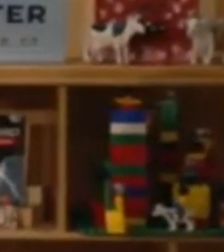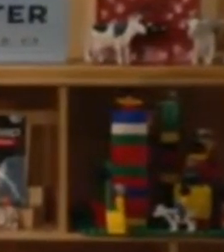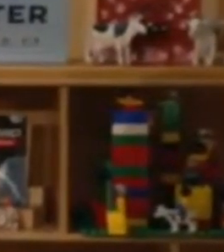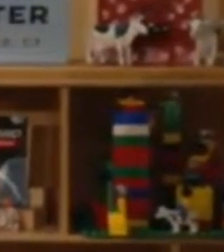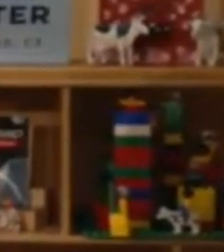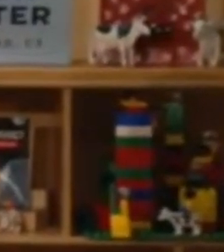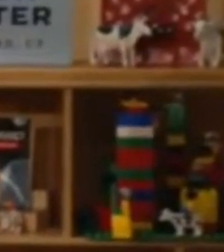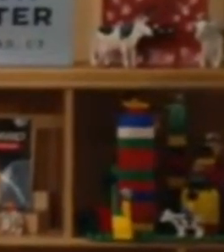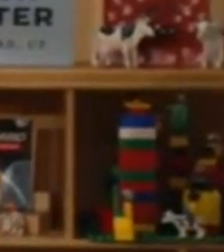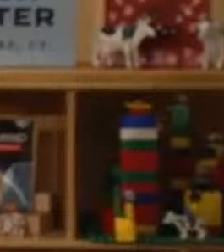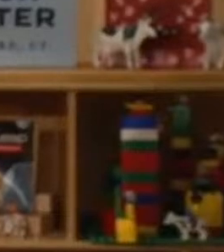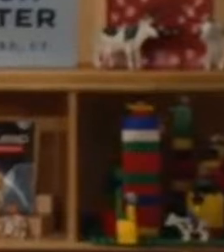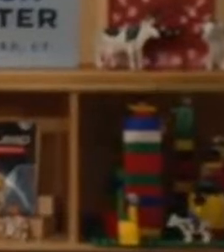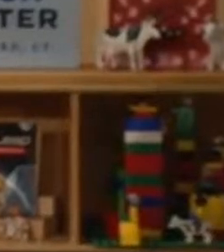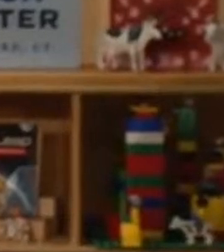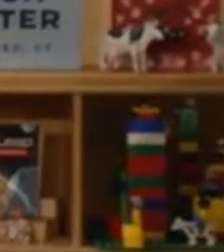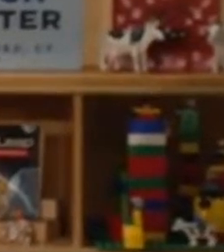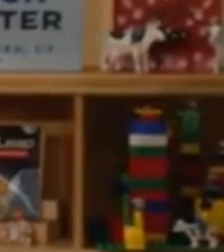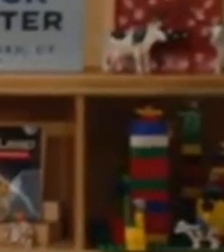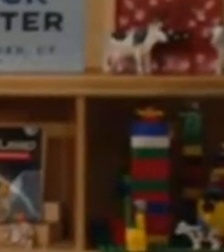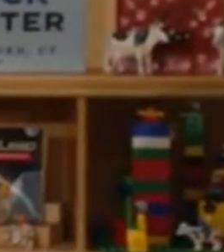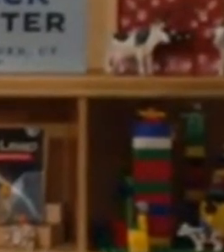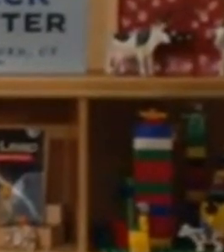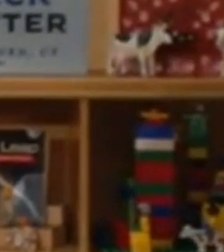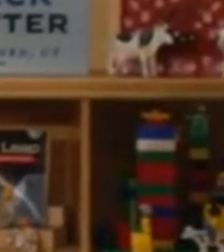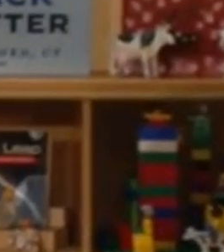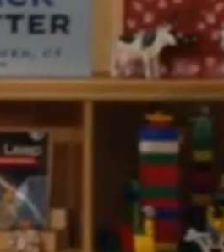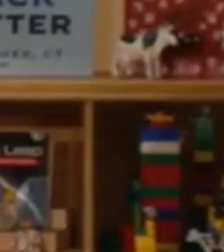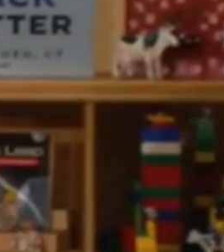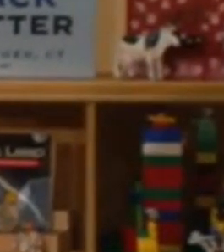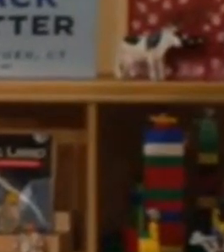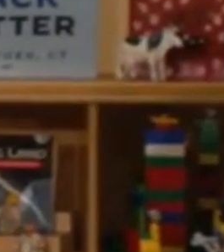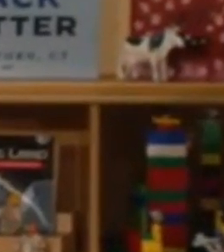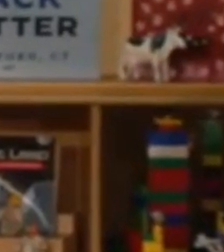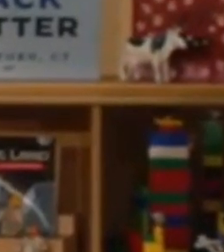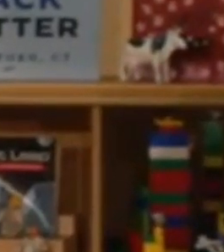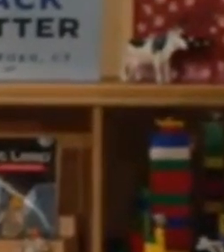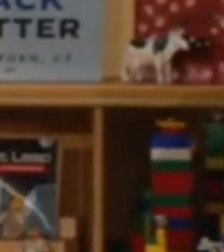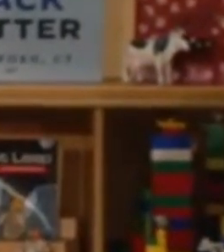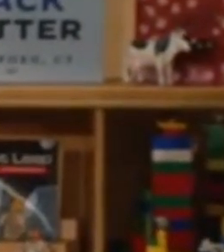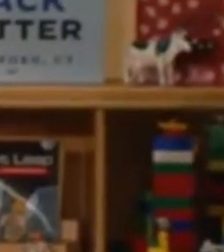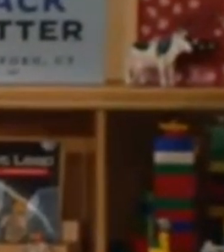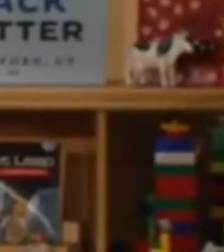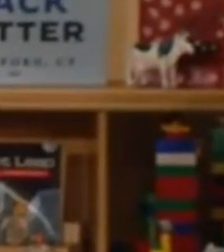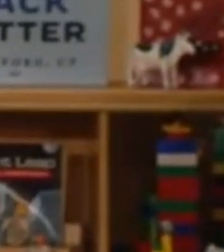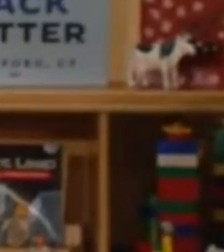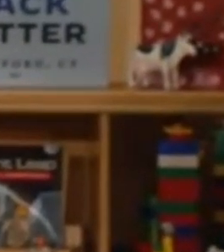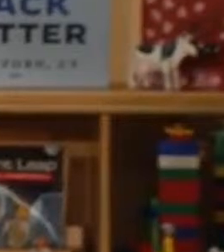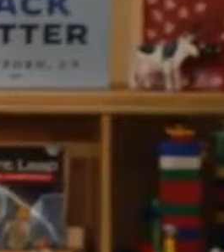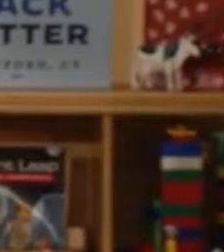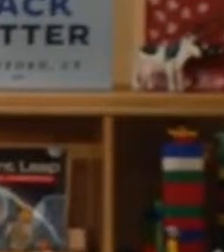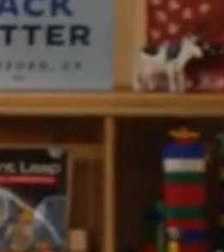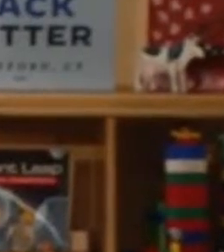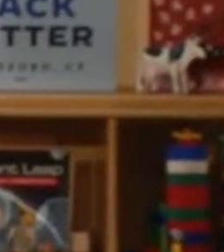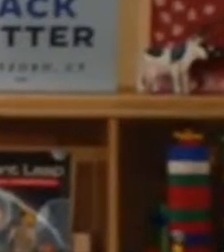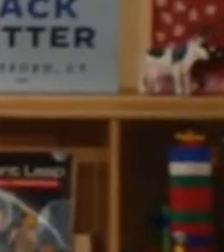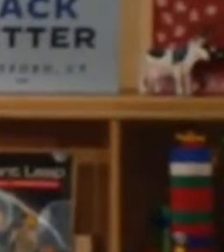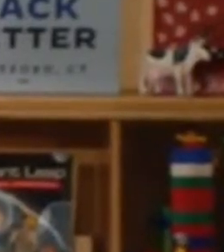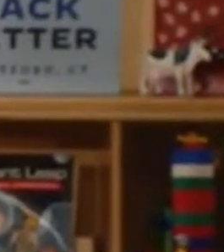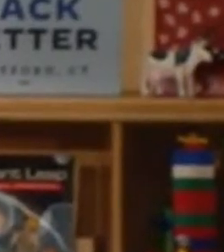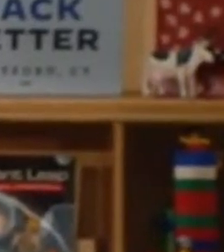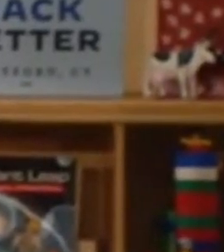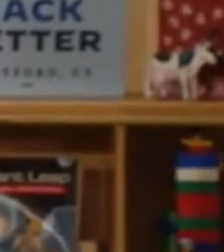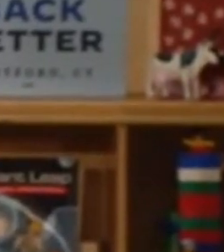as a young member of the county council when I was 27 years old. But when I got elected to the United States